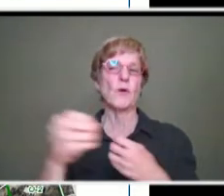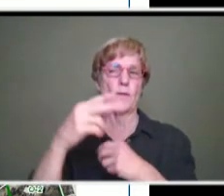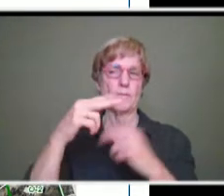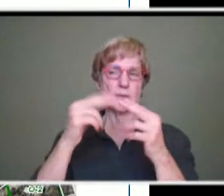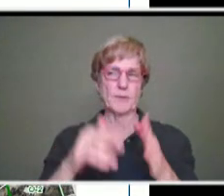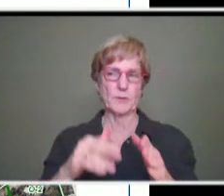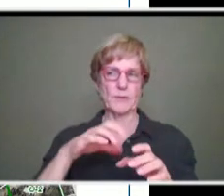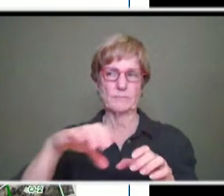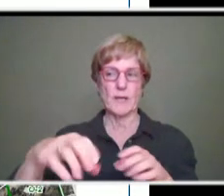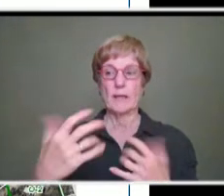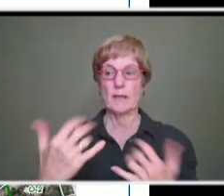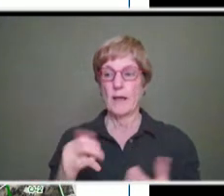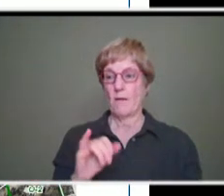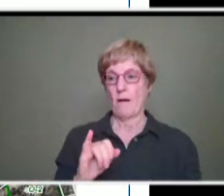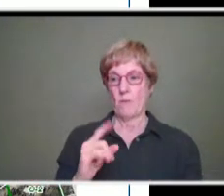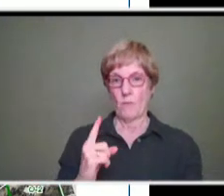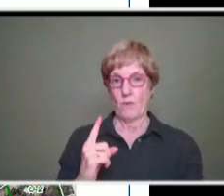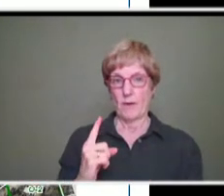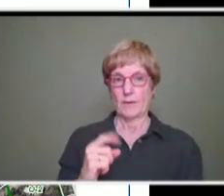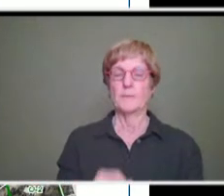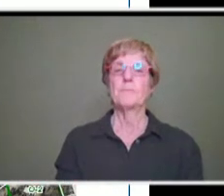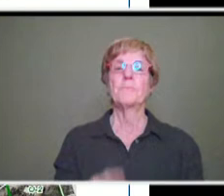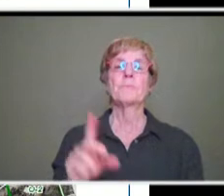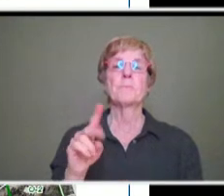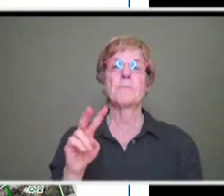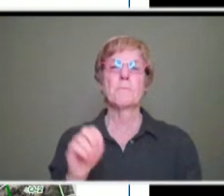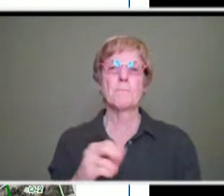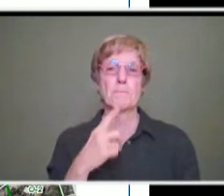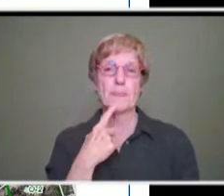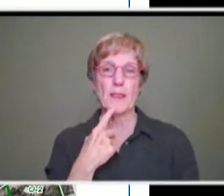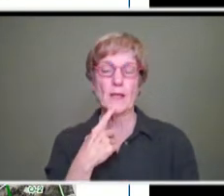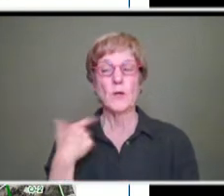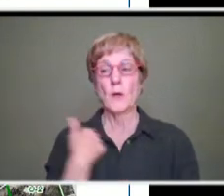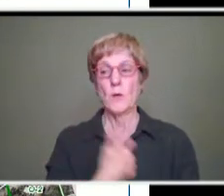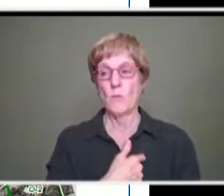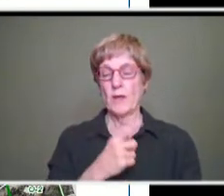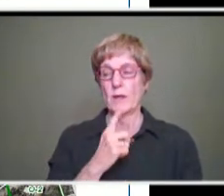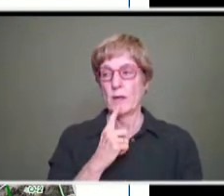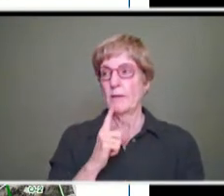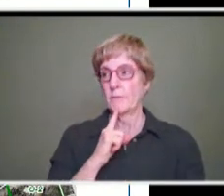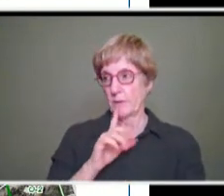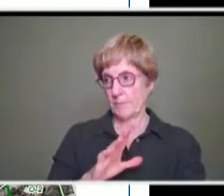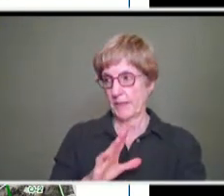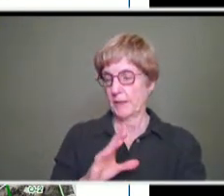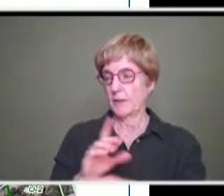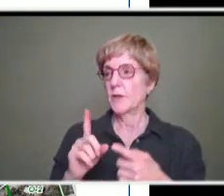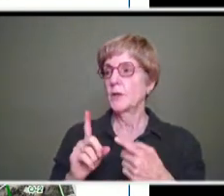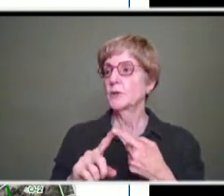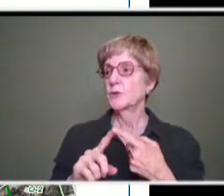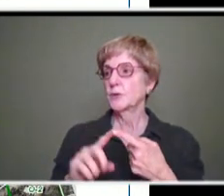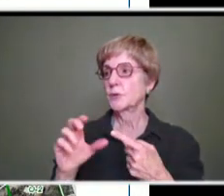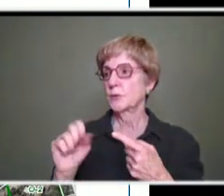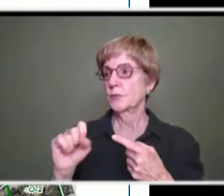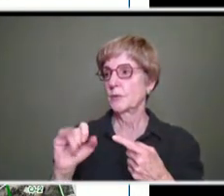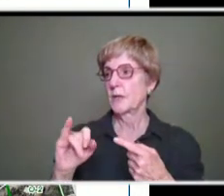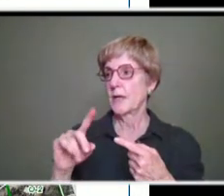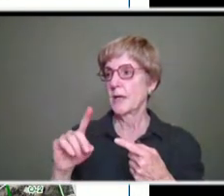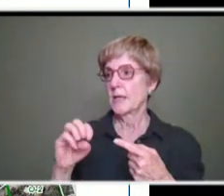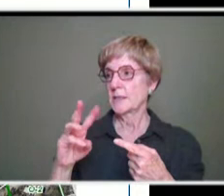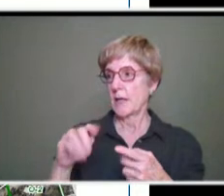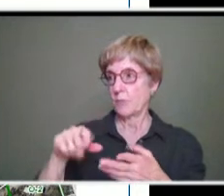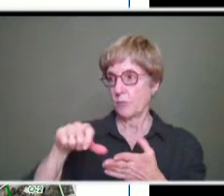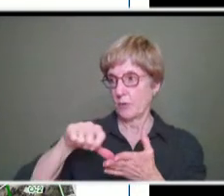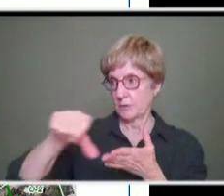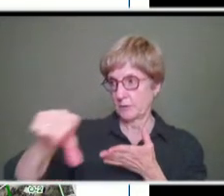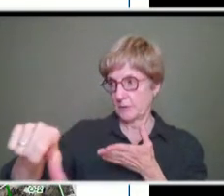the zeit zone that I want on as Dave mentioned we are working or have committed to extend sidewalk calendar along perimeter Point